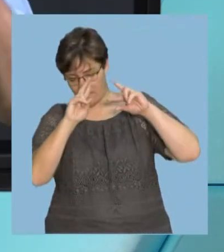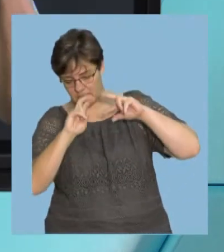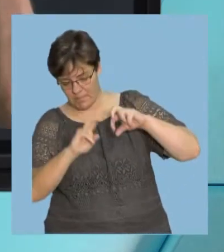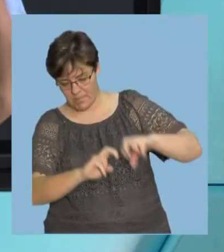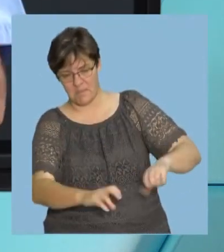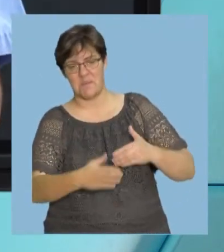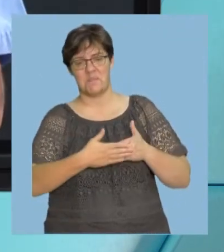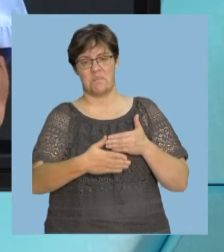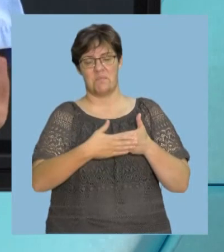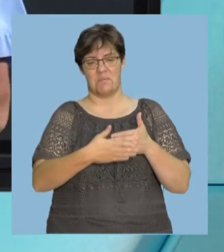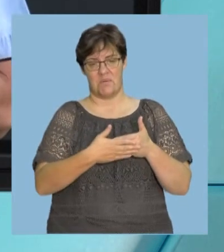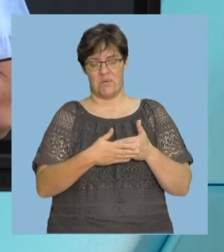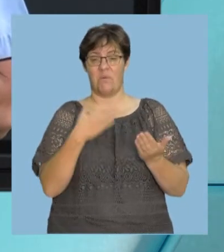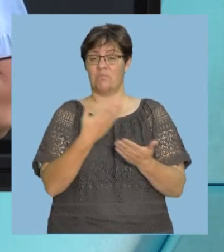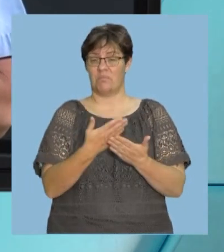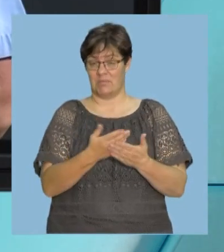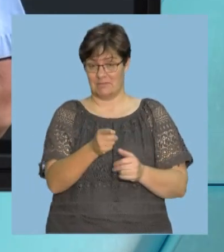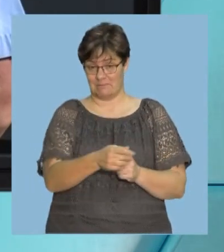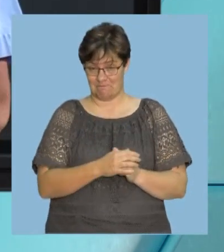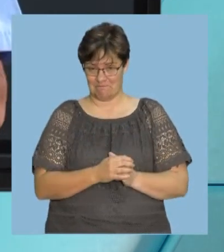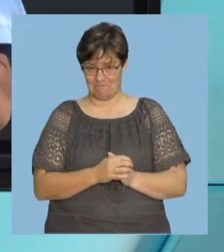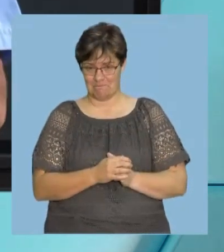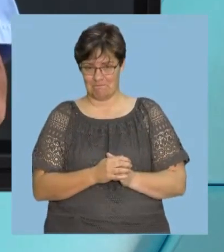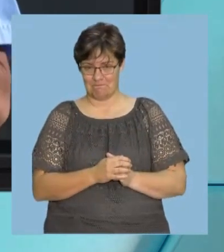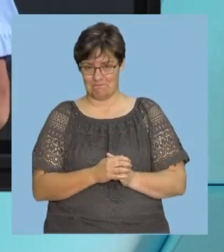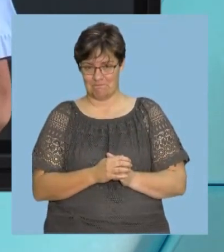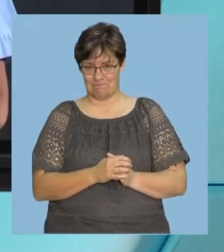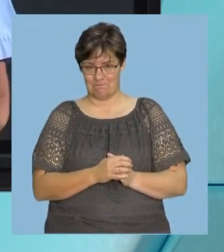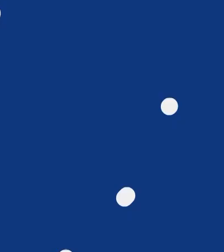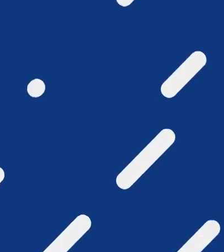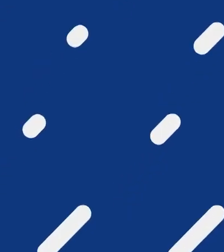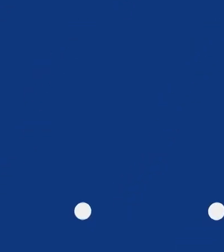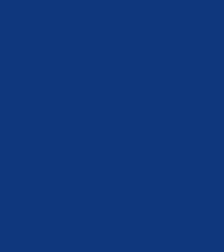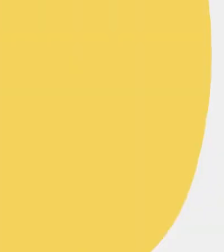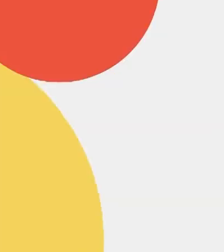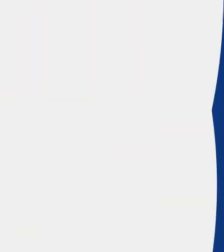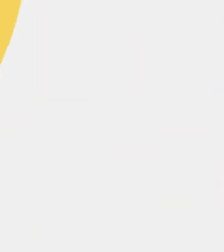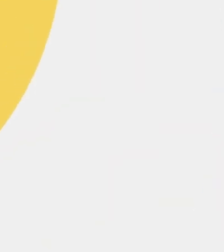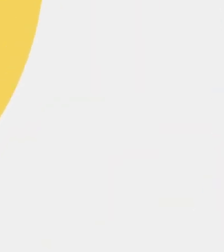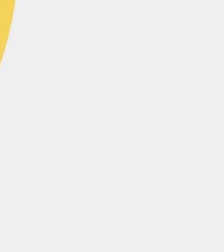as you continue investigating more about probability.